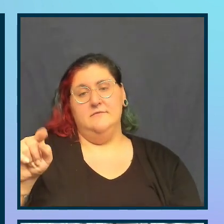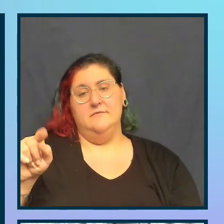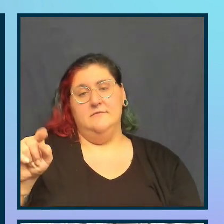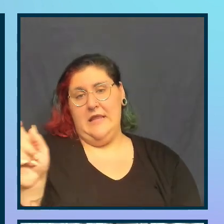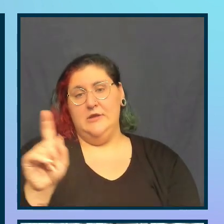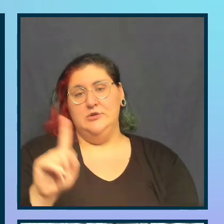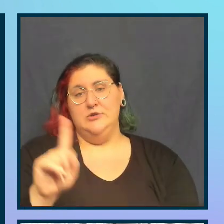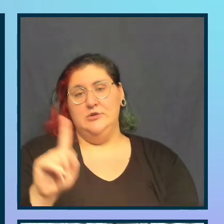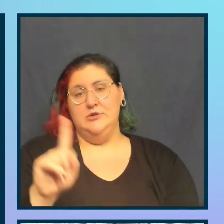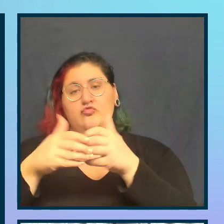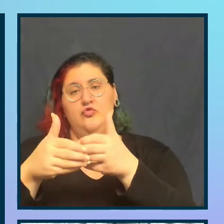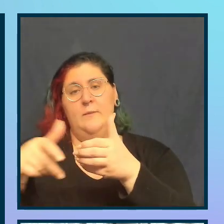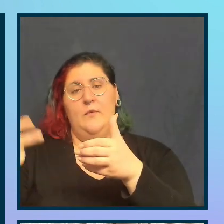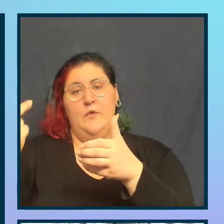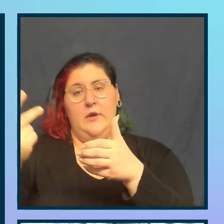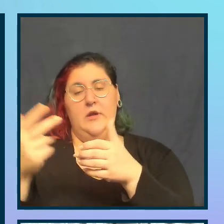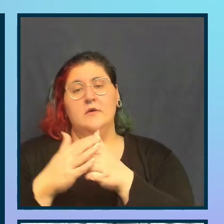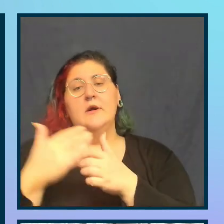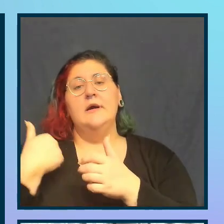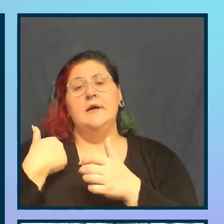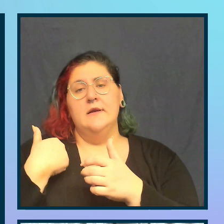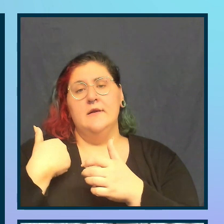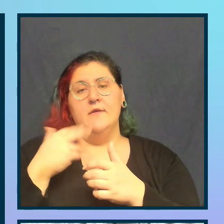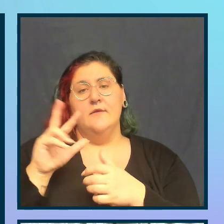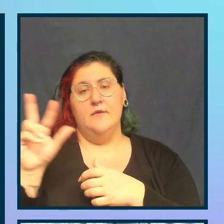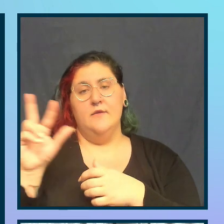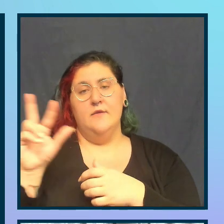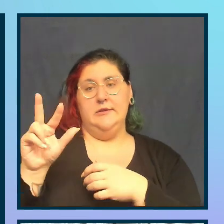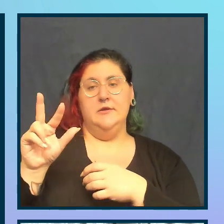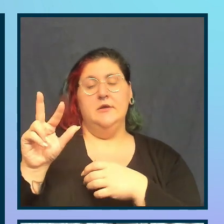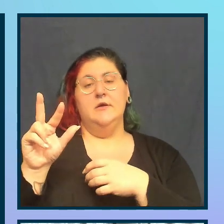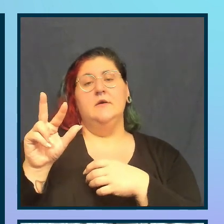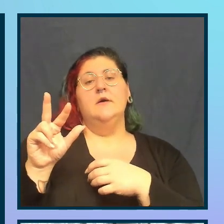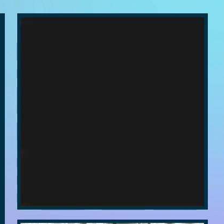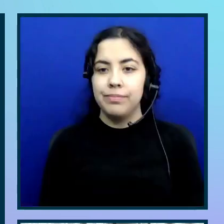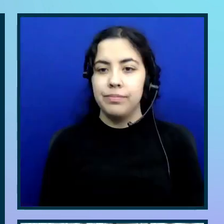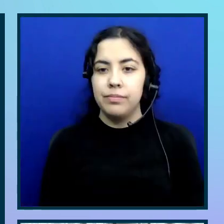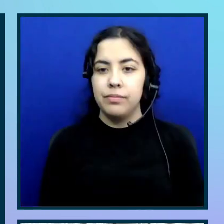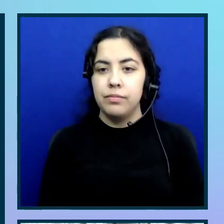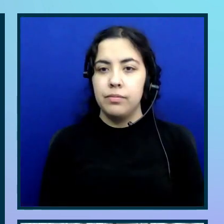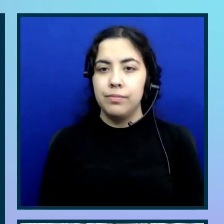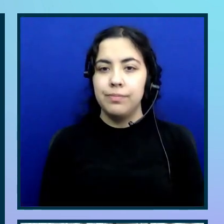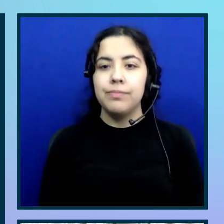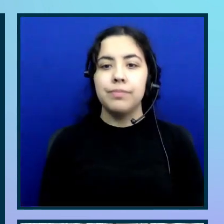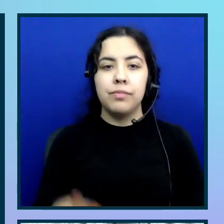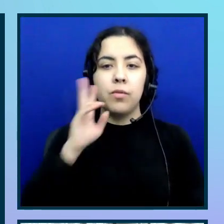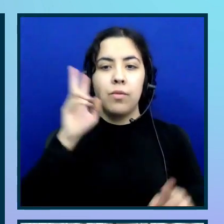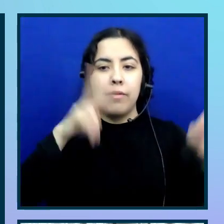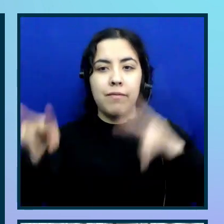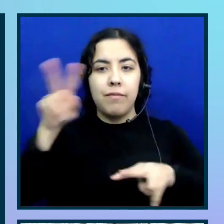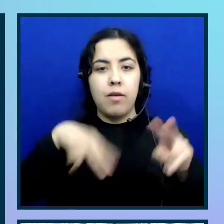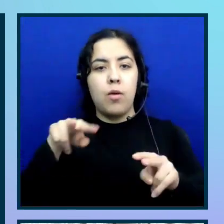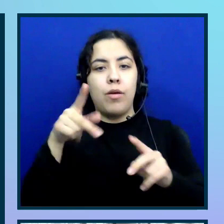So now we have element 1 of 1. It's going to ask me to validate the accessible name, role, and state of each element below. So I can